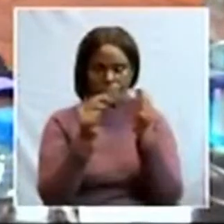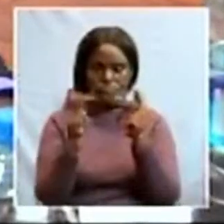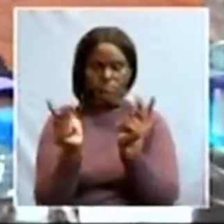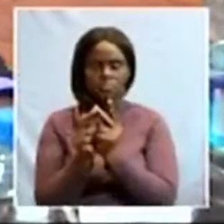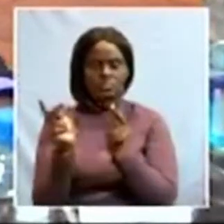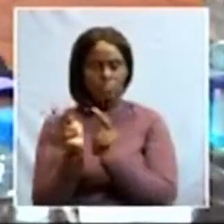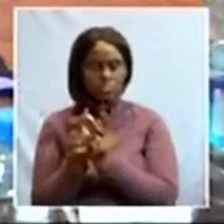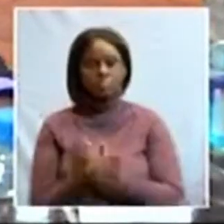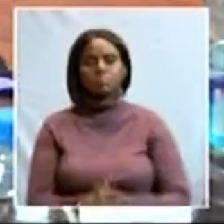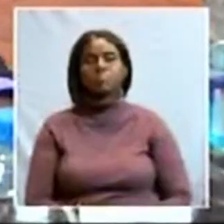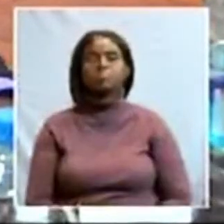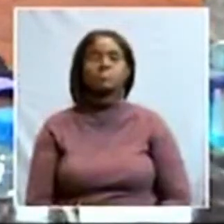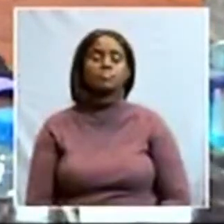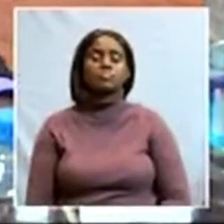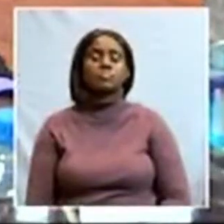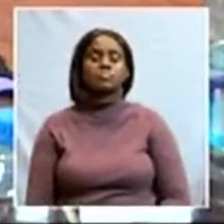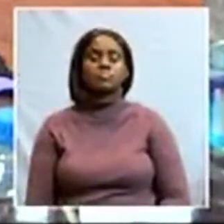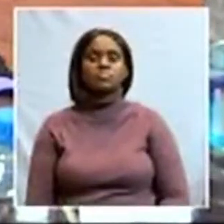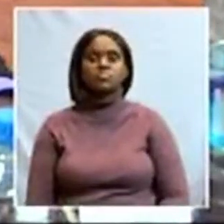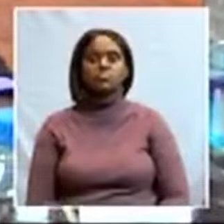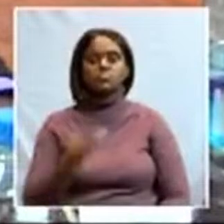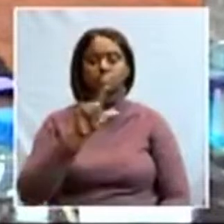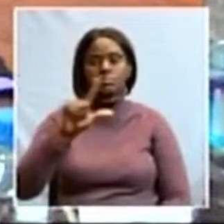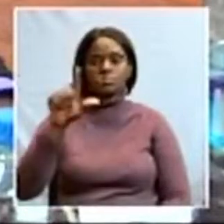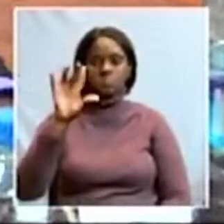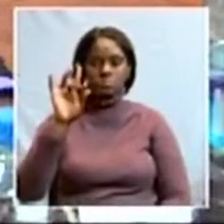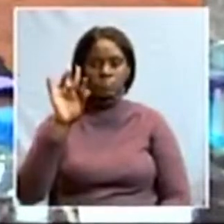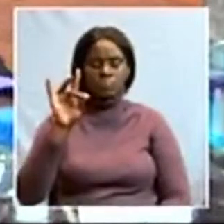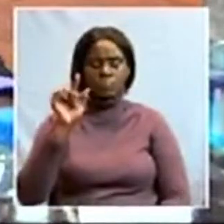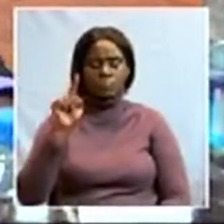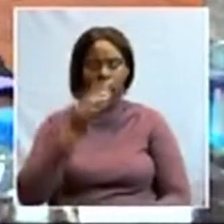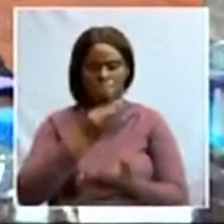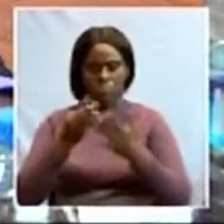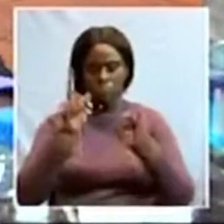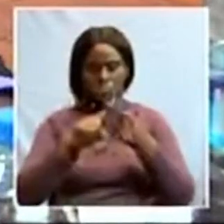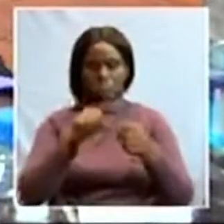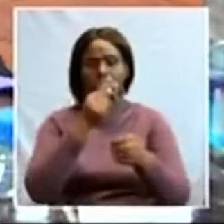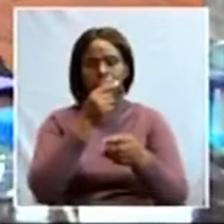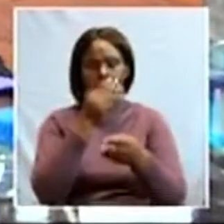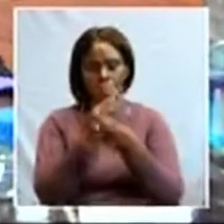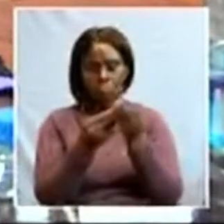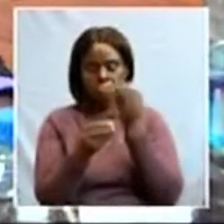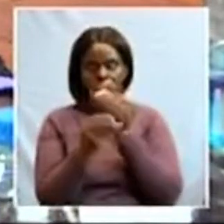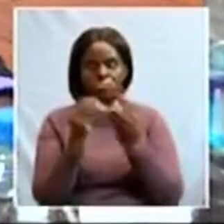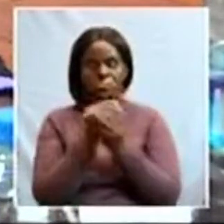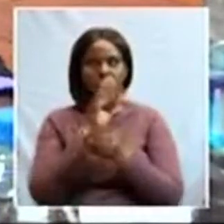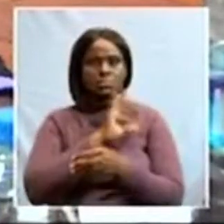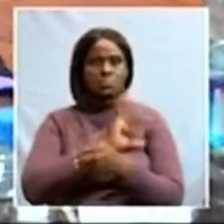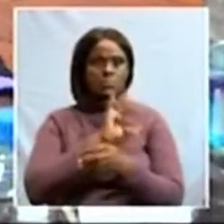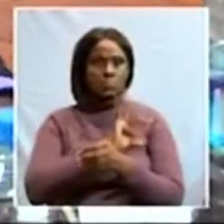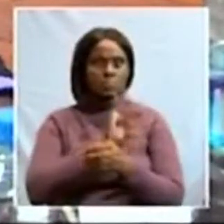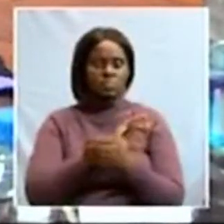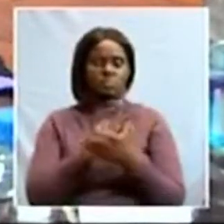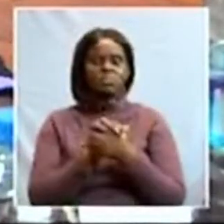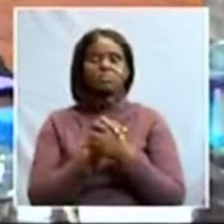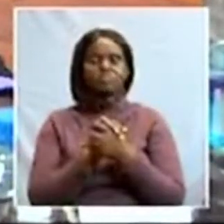areas. Move on to Appendix 28. Failure to settle statutory